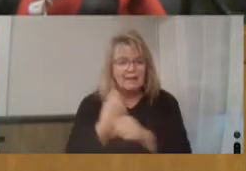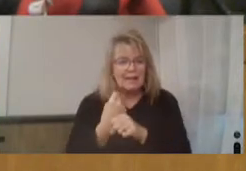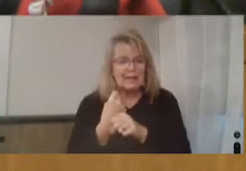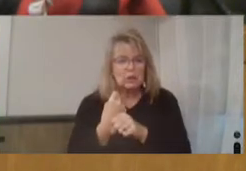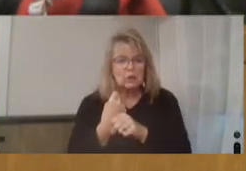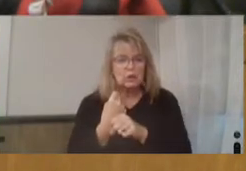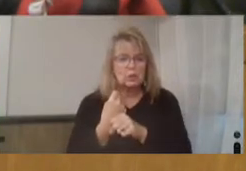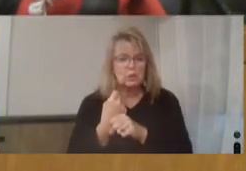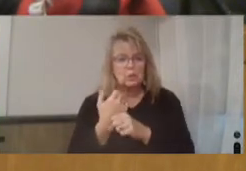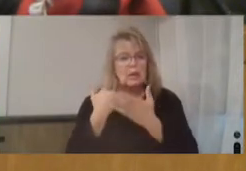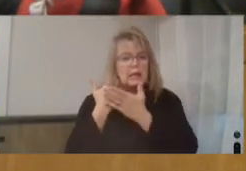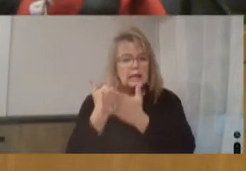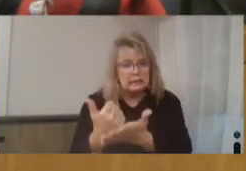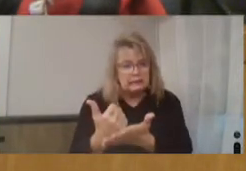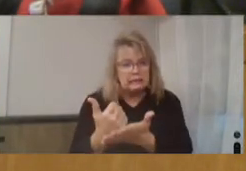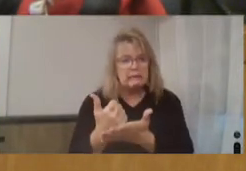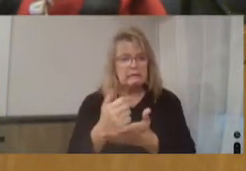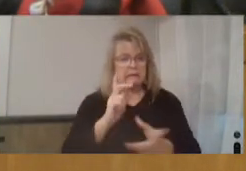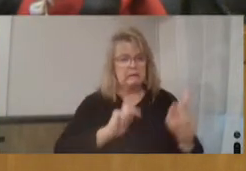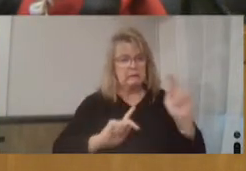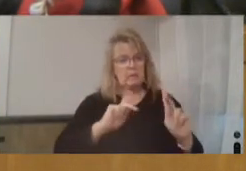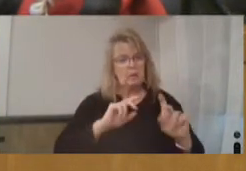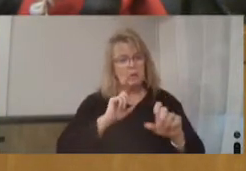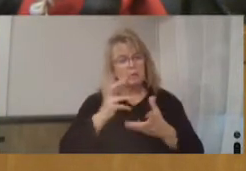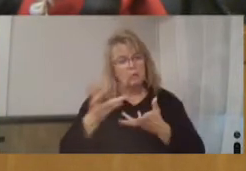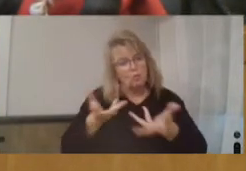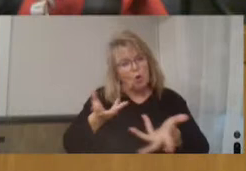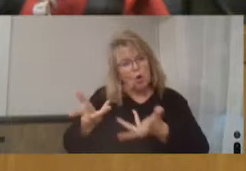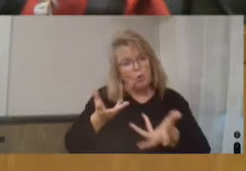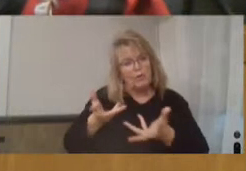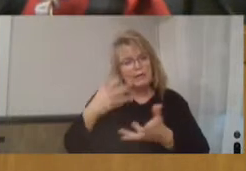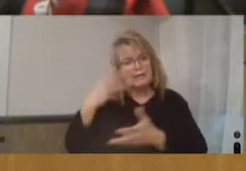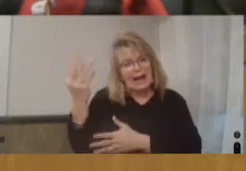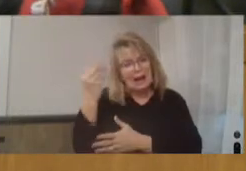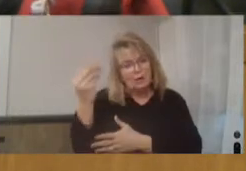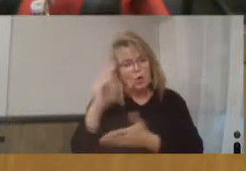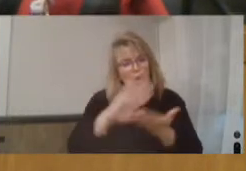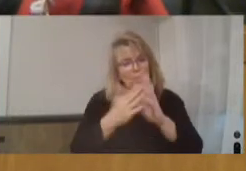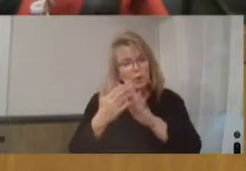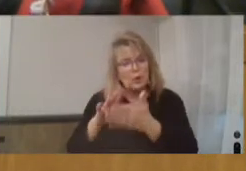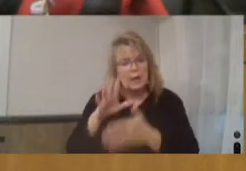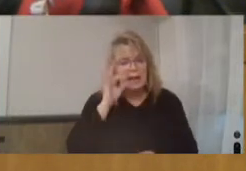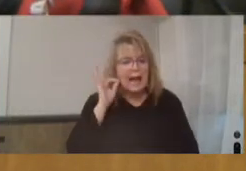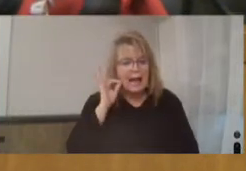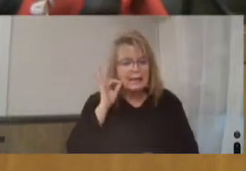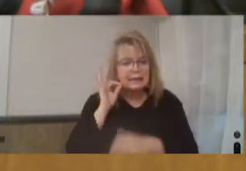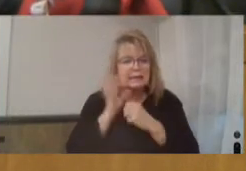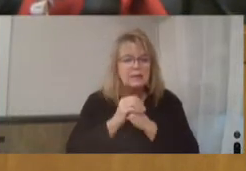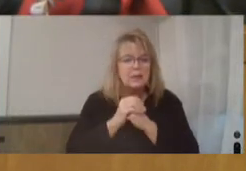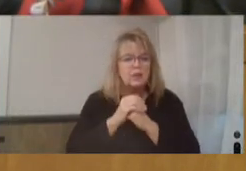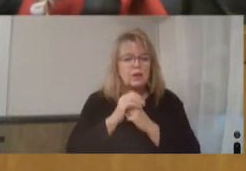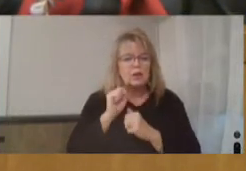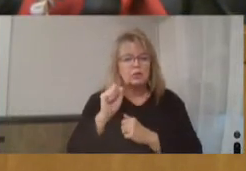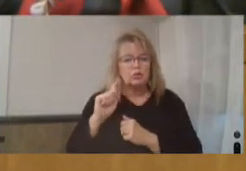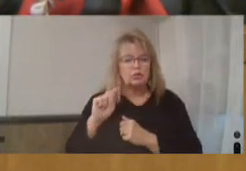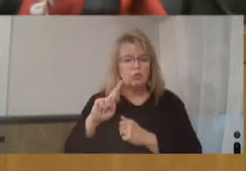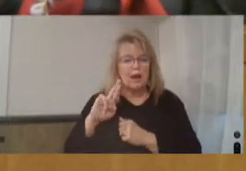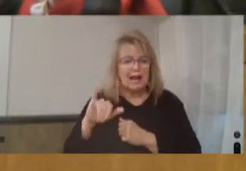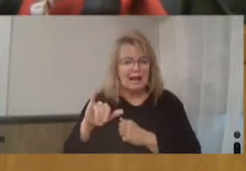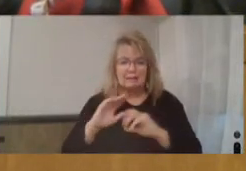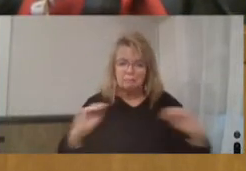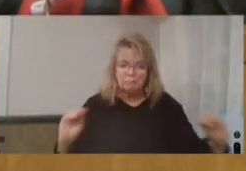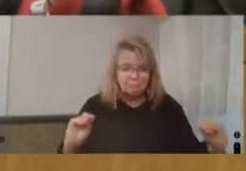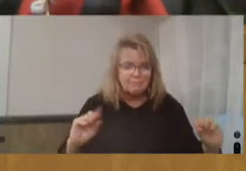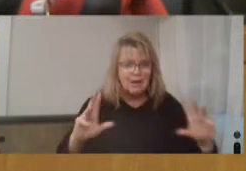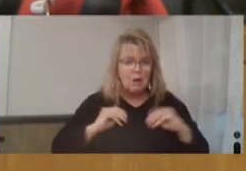our citizens to work with these outdoor community cats who are stray unowned or